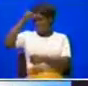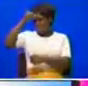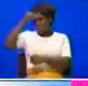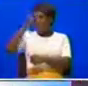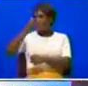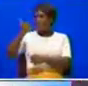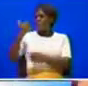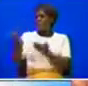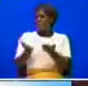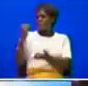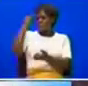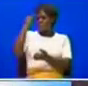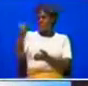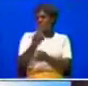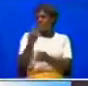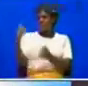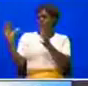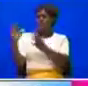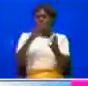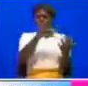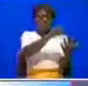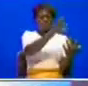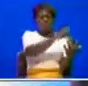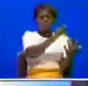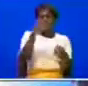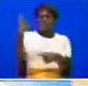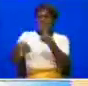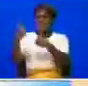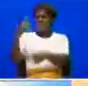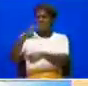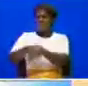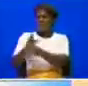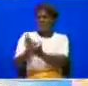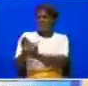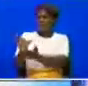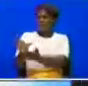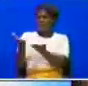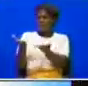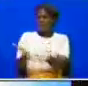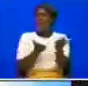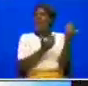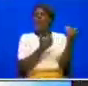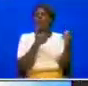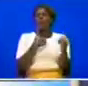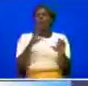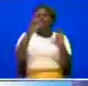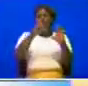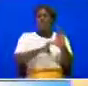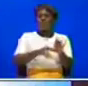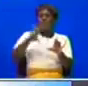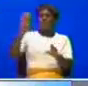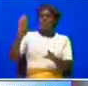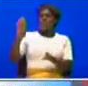with the best business ideas in each category were selected. The winners each received a cash prize and are now hopeful to join the Be Your Own Boss